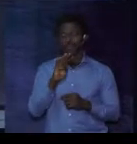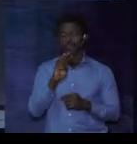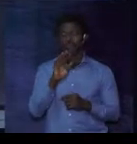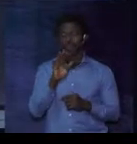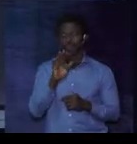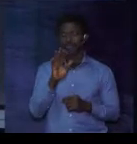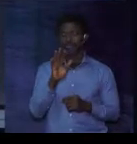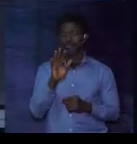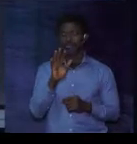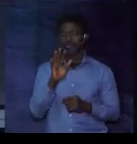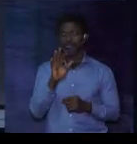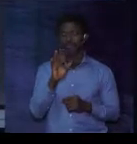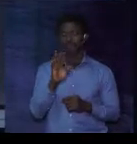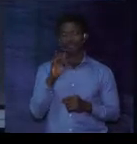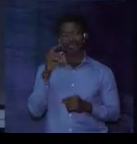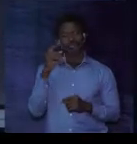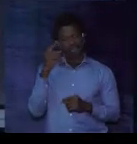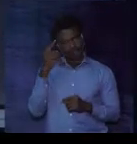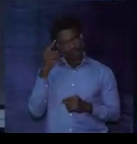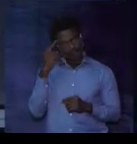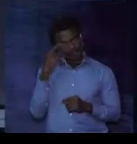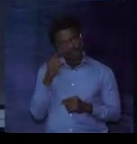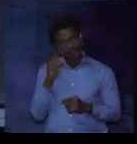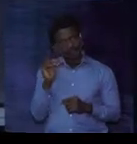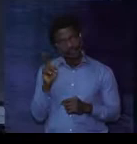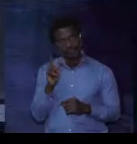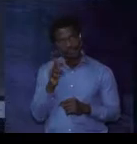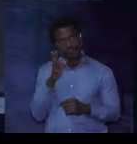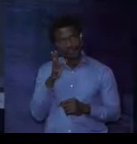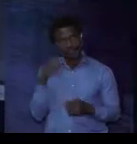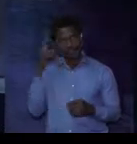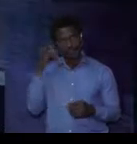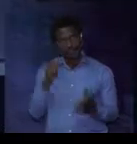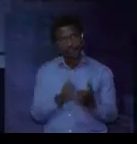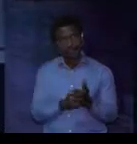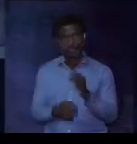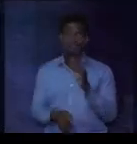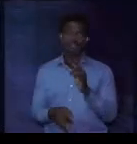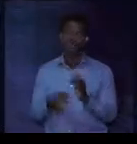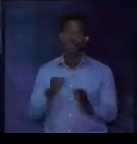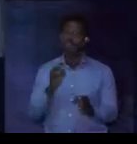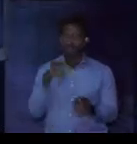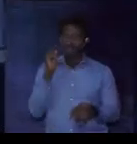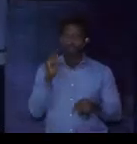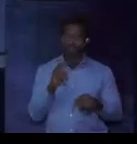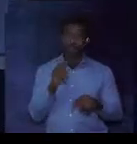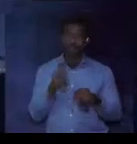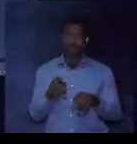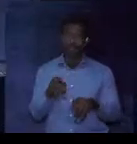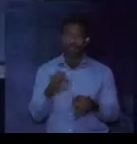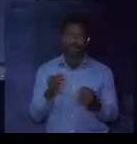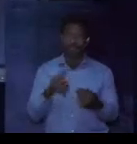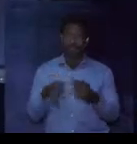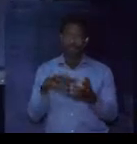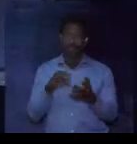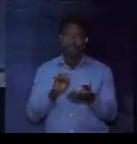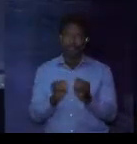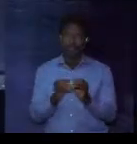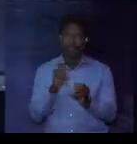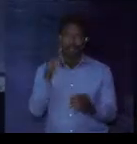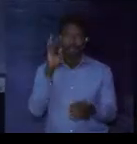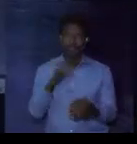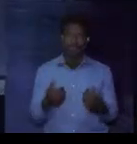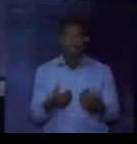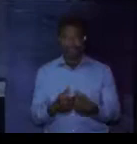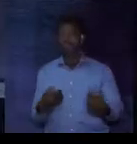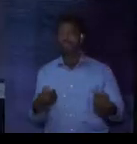them, because usually if you want to read numbers, you cannot lump them together. It will not be so easy for you to read. So separate the 3 digits